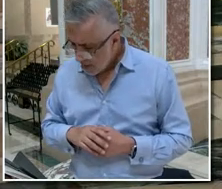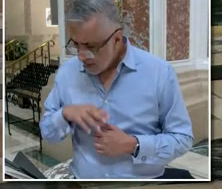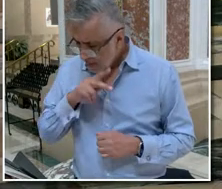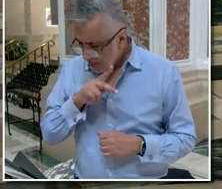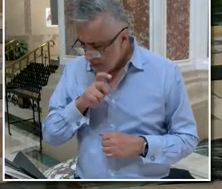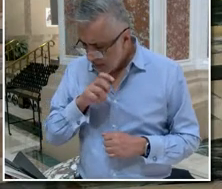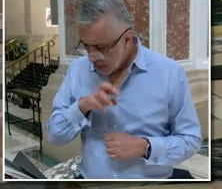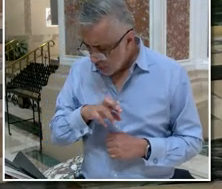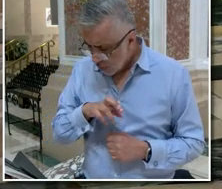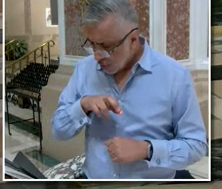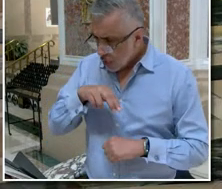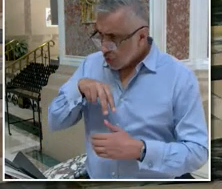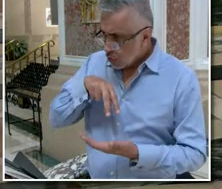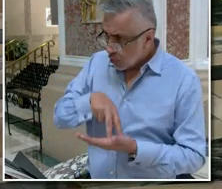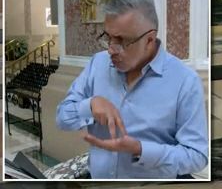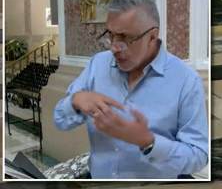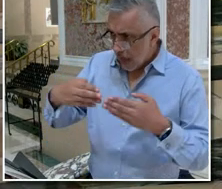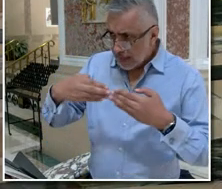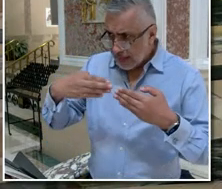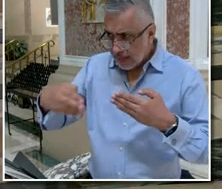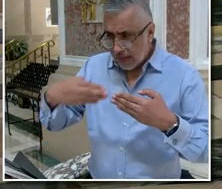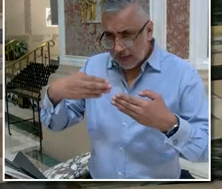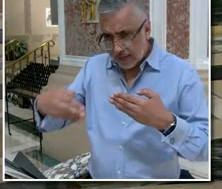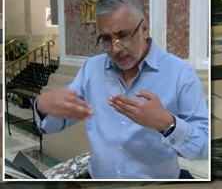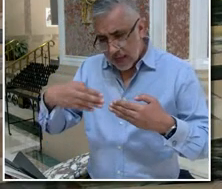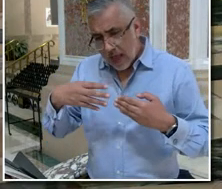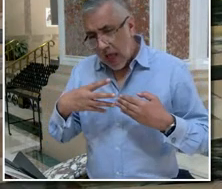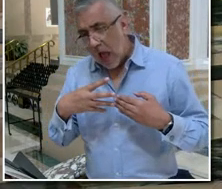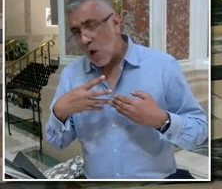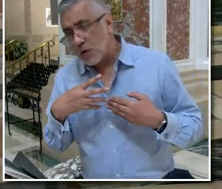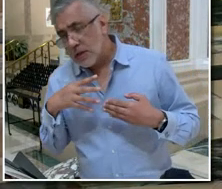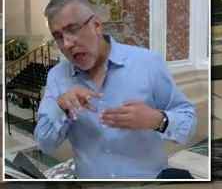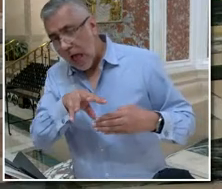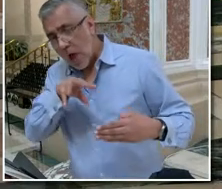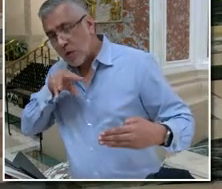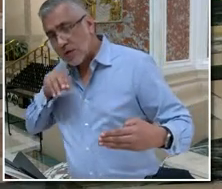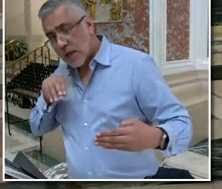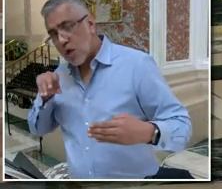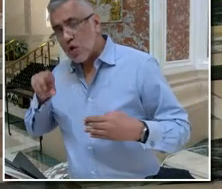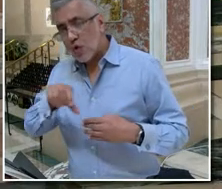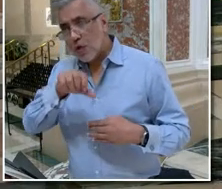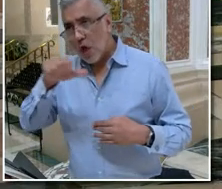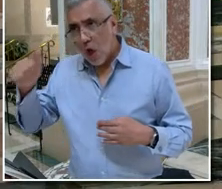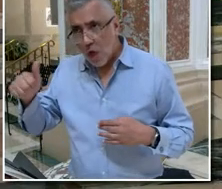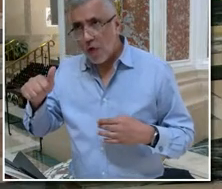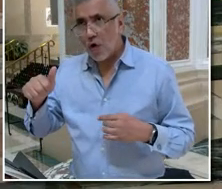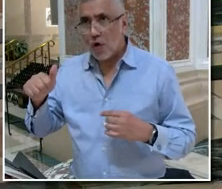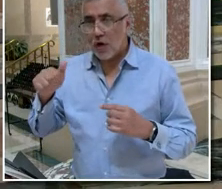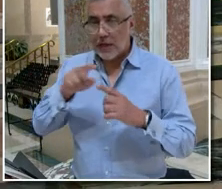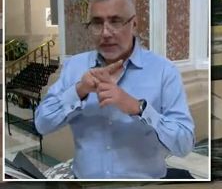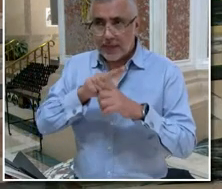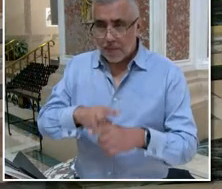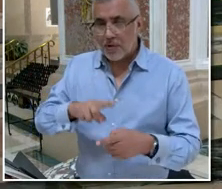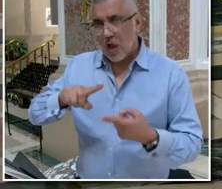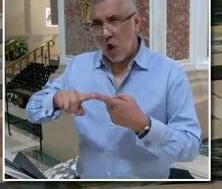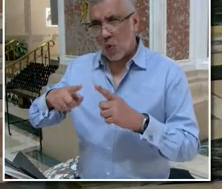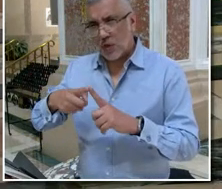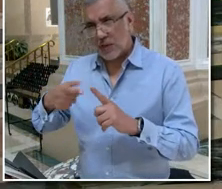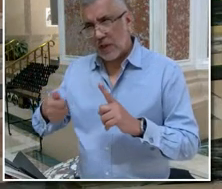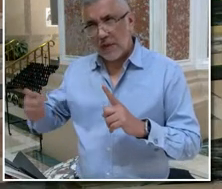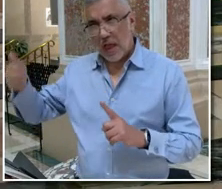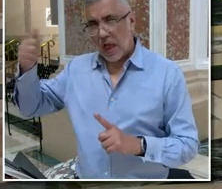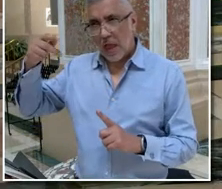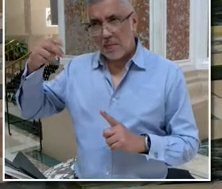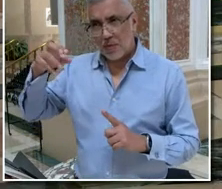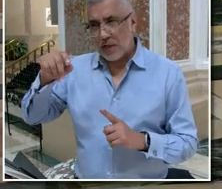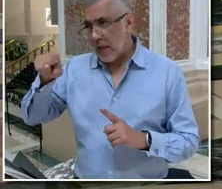stood at the gate outside. So the other disciple, the acquaintance of the high priest, went out